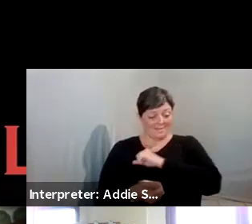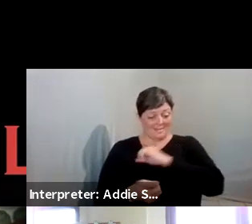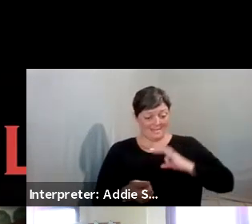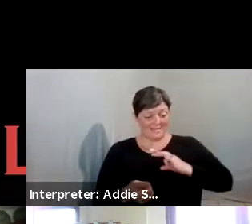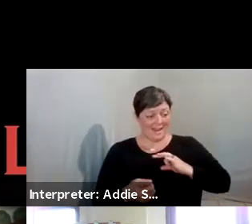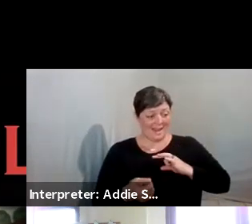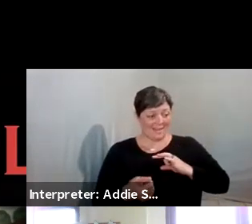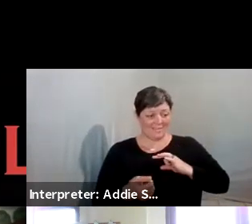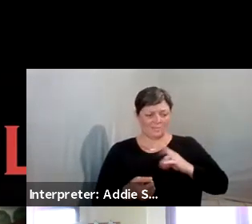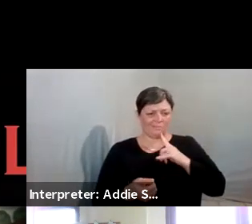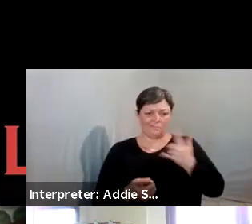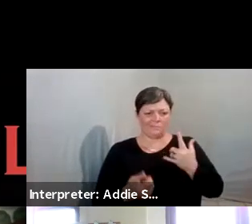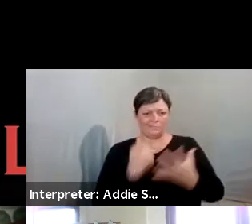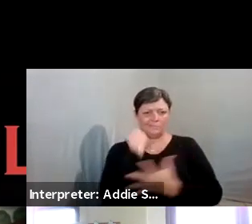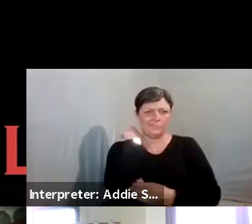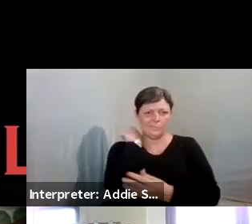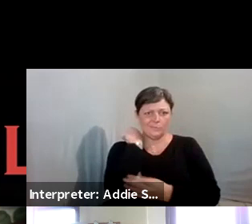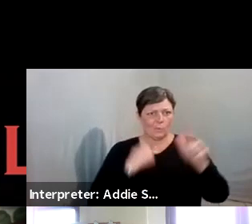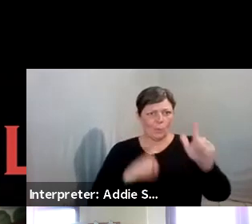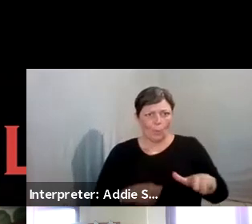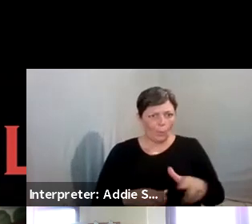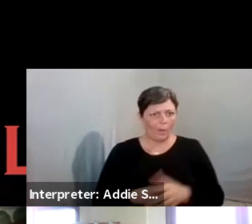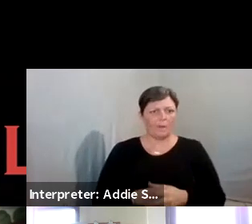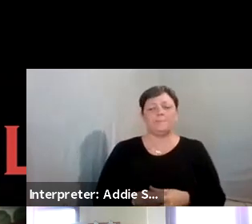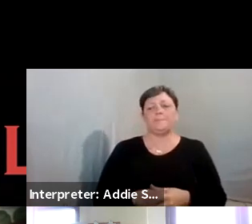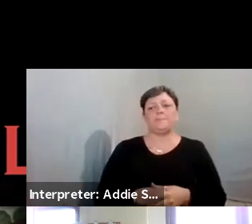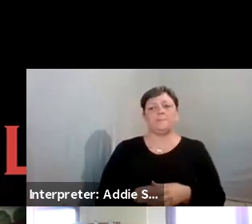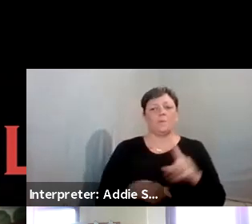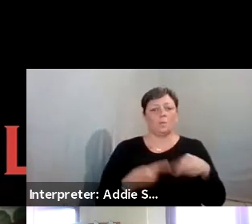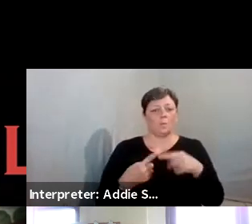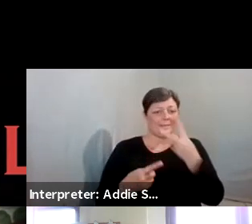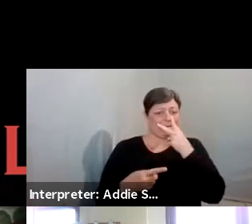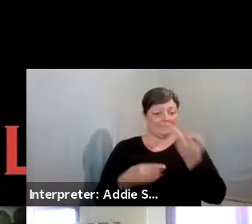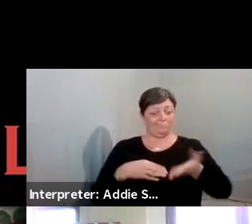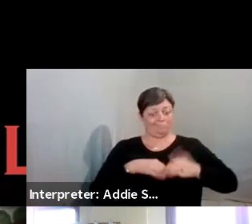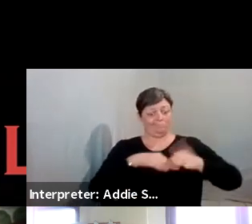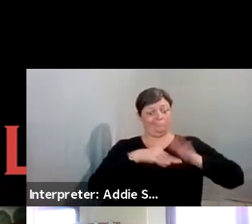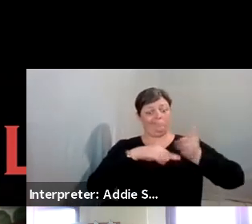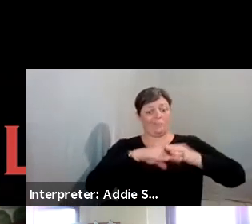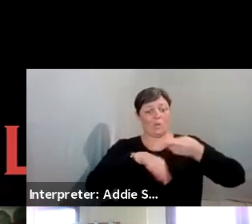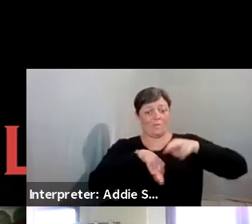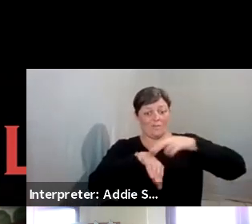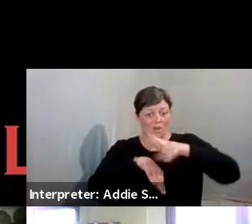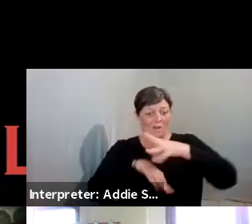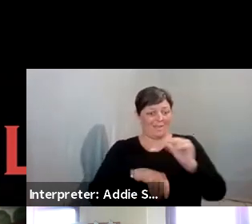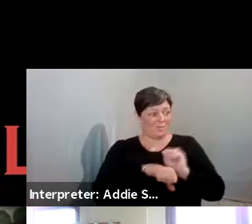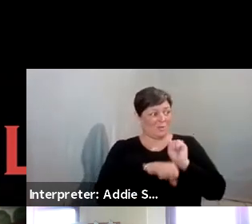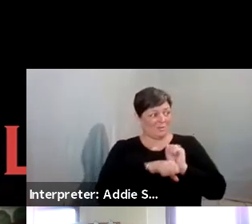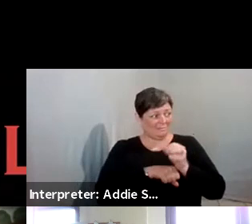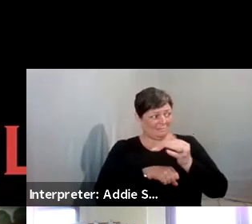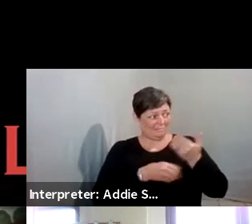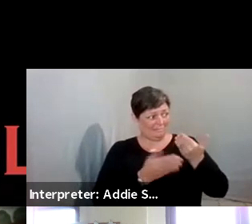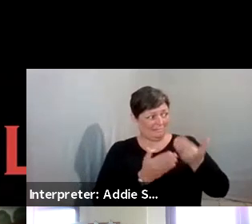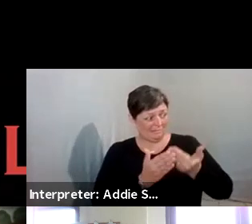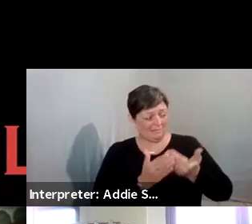staffing levels way down. So as we start seeing the buildup of referrals and work coming up, well, you know what I'm